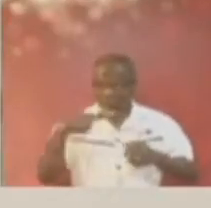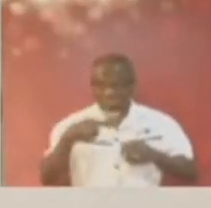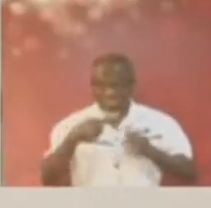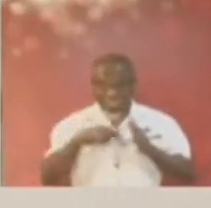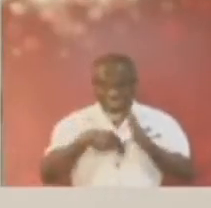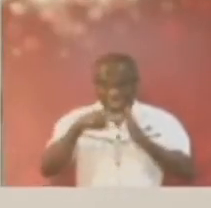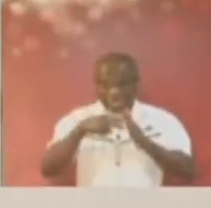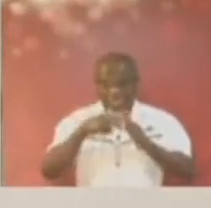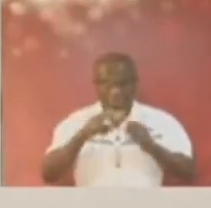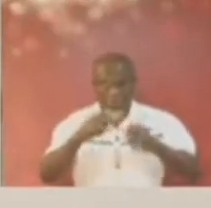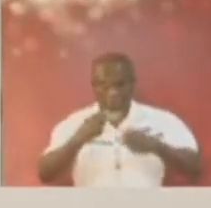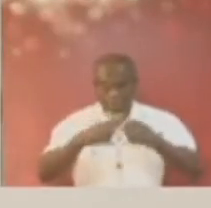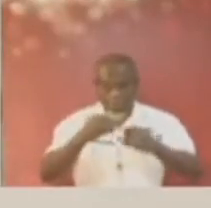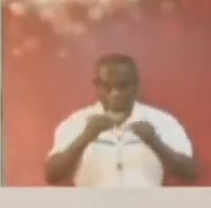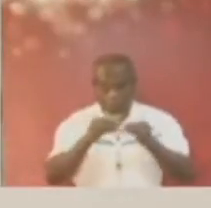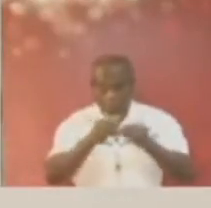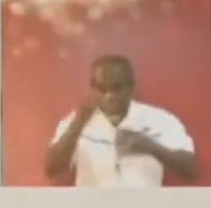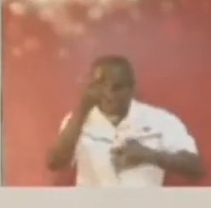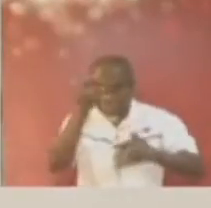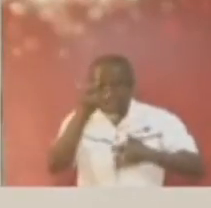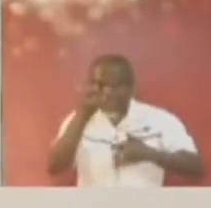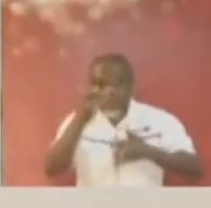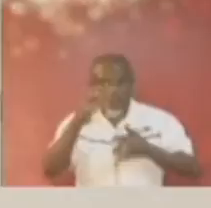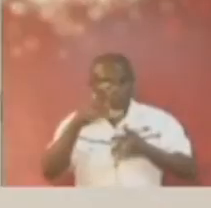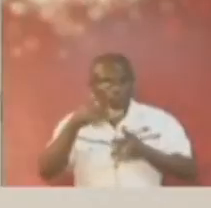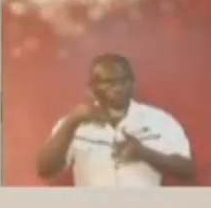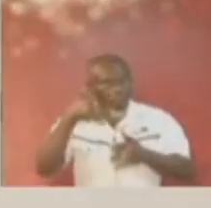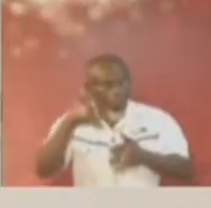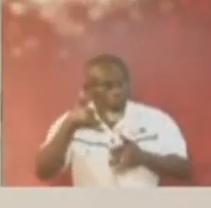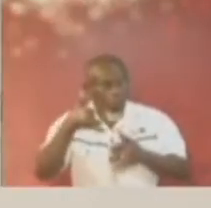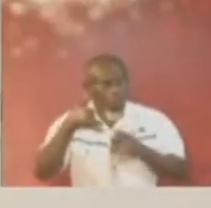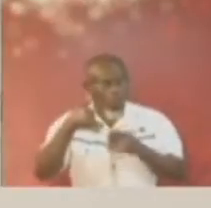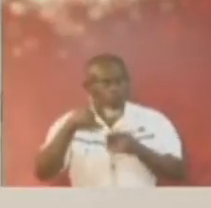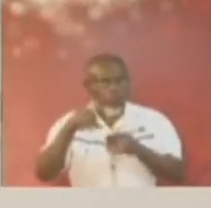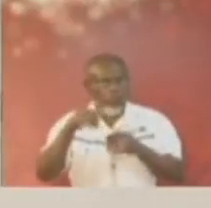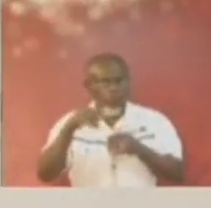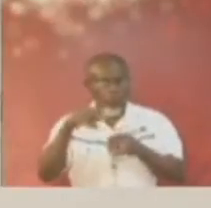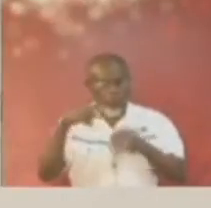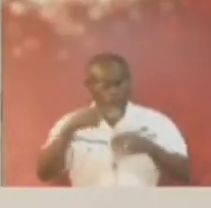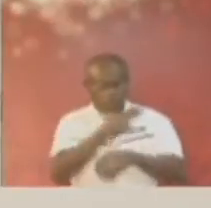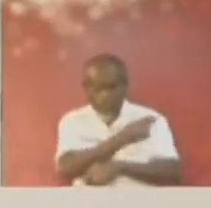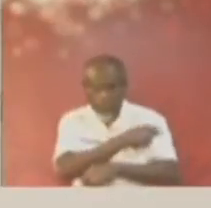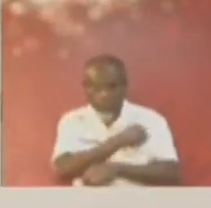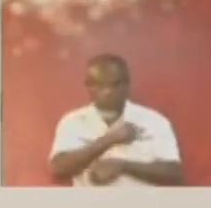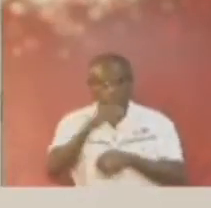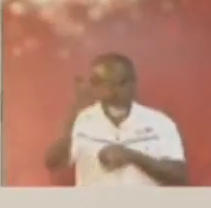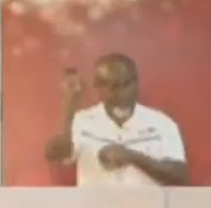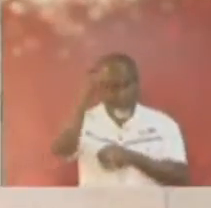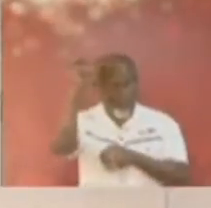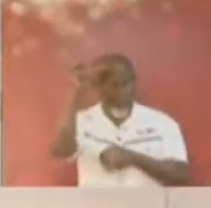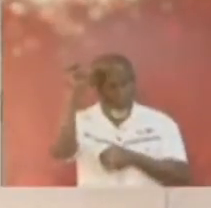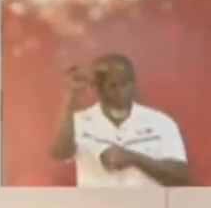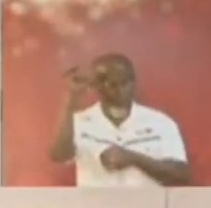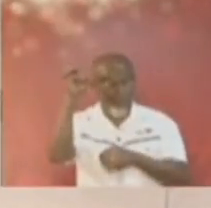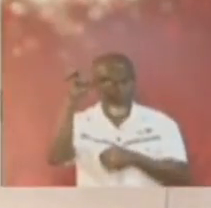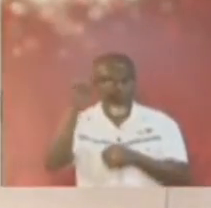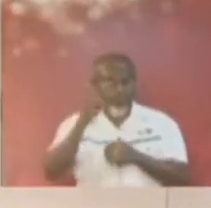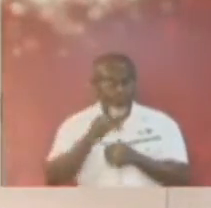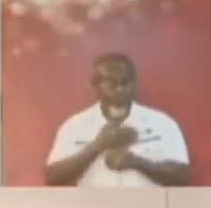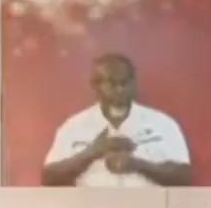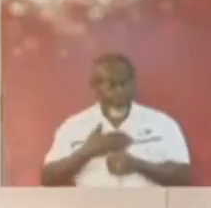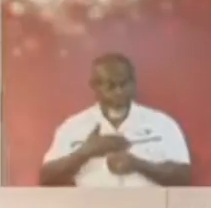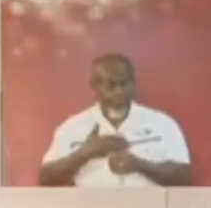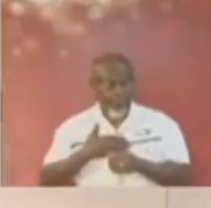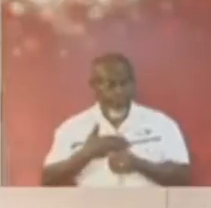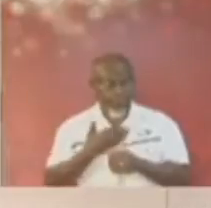going to help us to maintain that even keel and continue to drive the rates of spread downwards. Thank you very